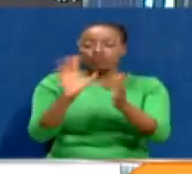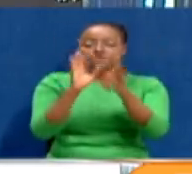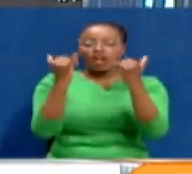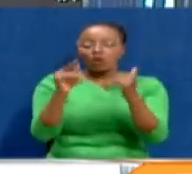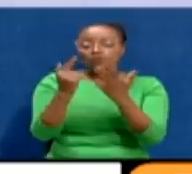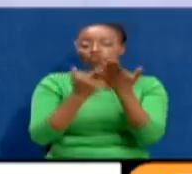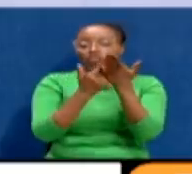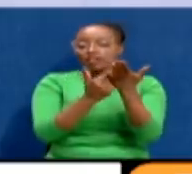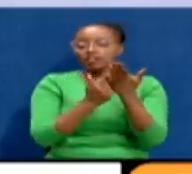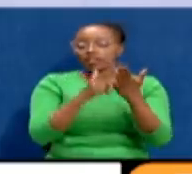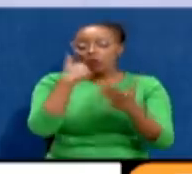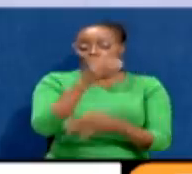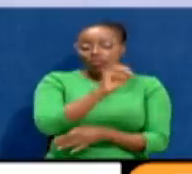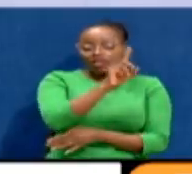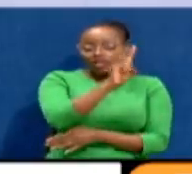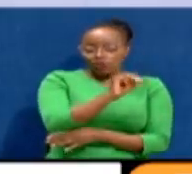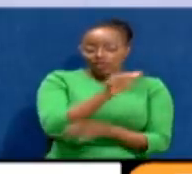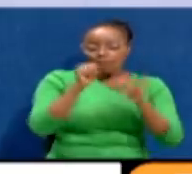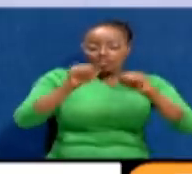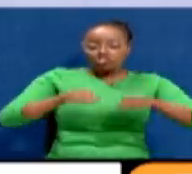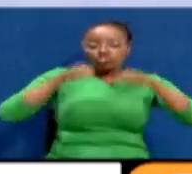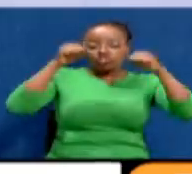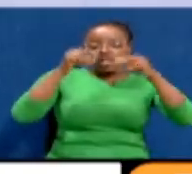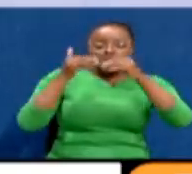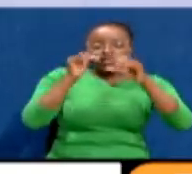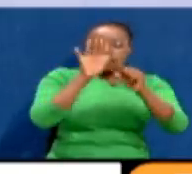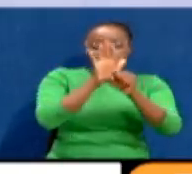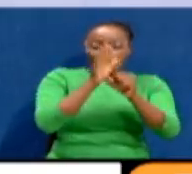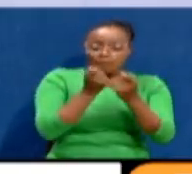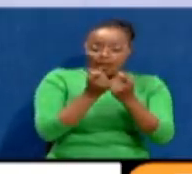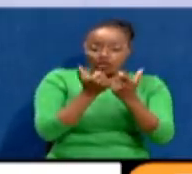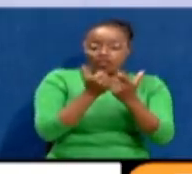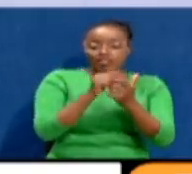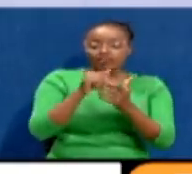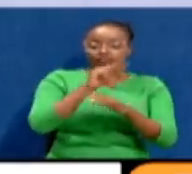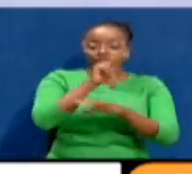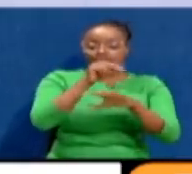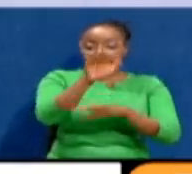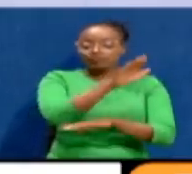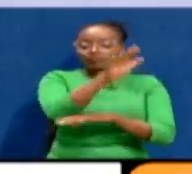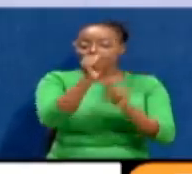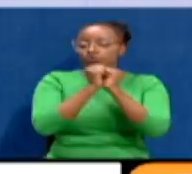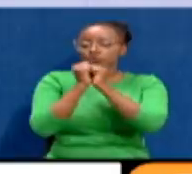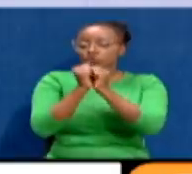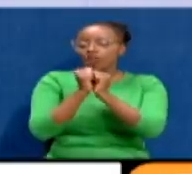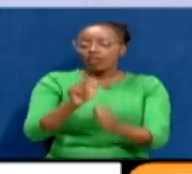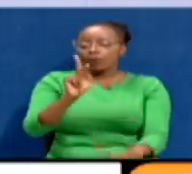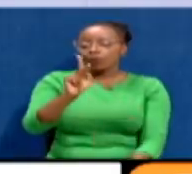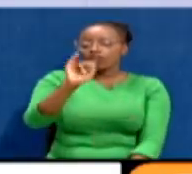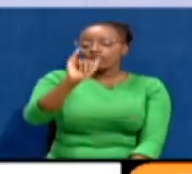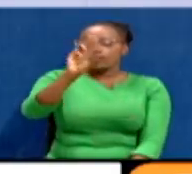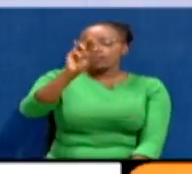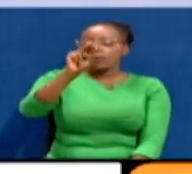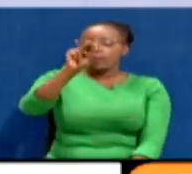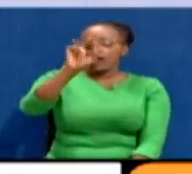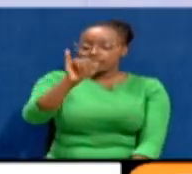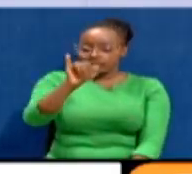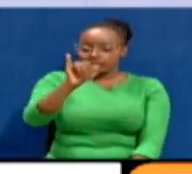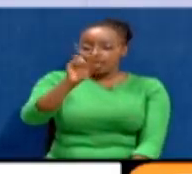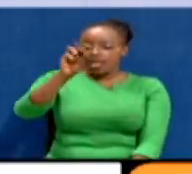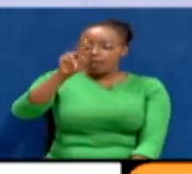for this discussion is the ODM chair, John Mbadi, leader of minority in the National Assembly, together with Kimani Ichung'wah, MP for